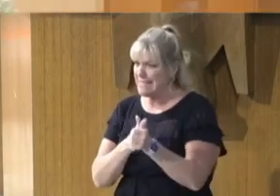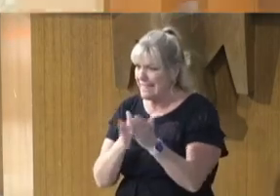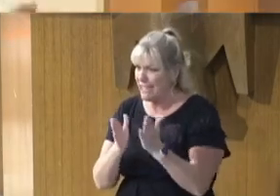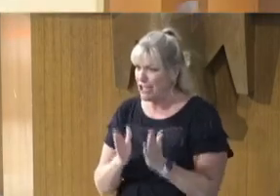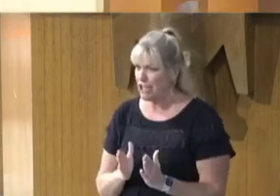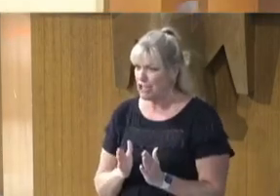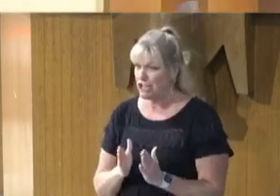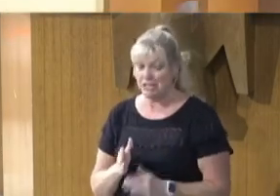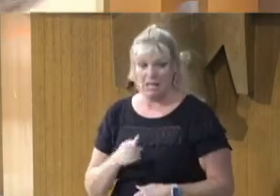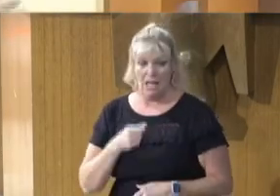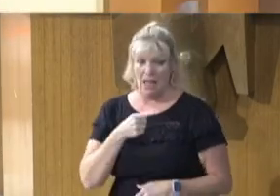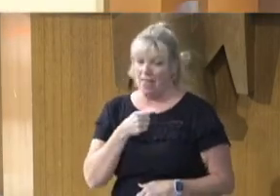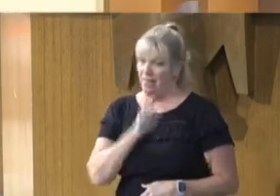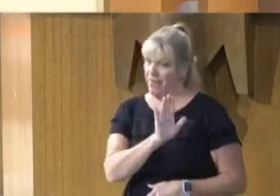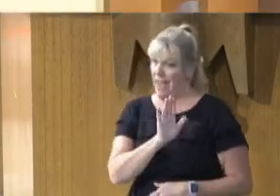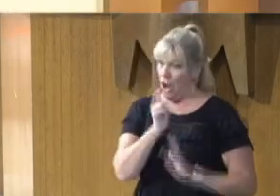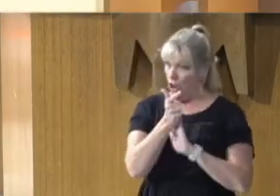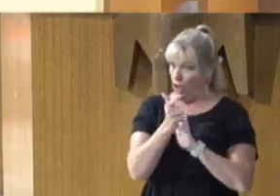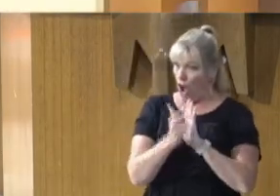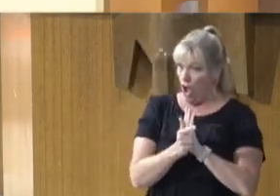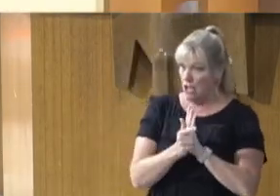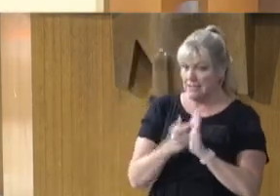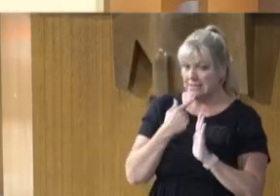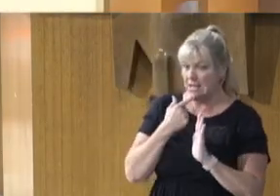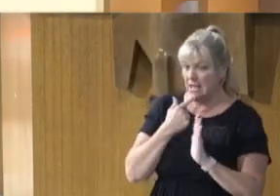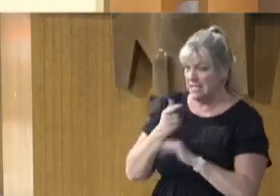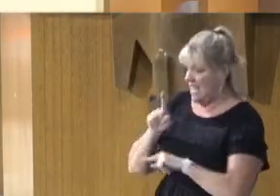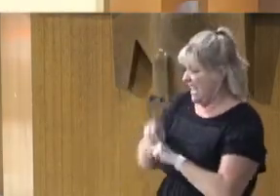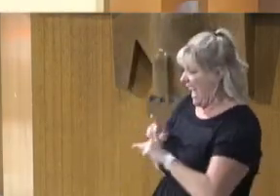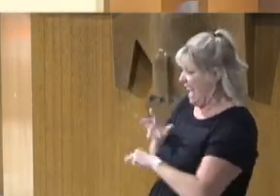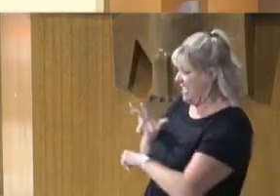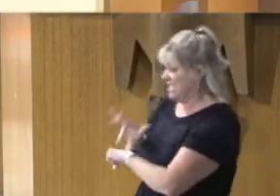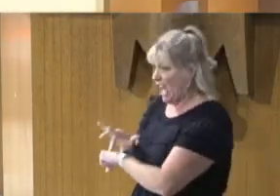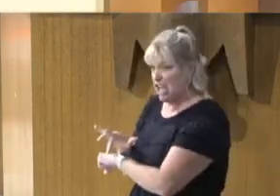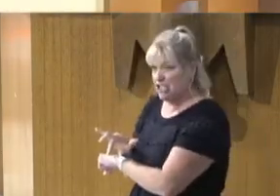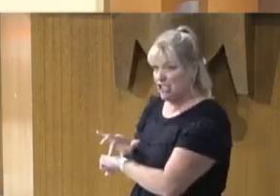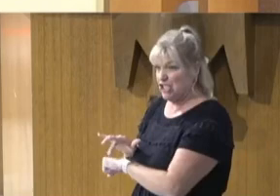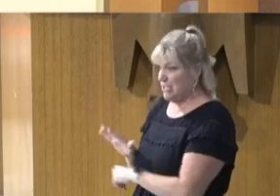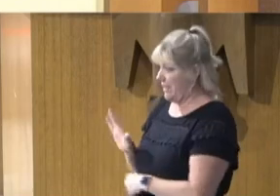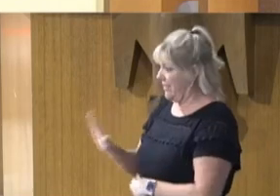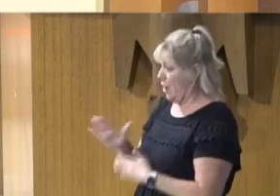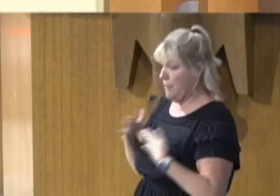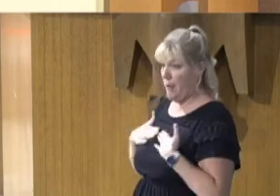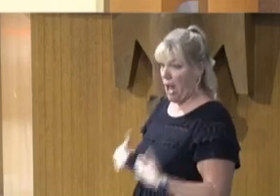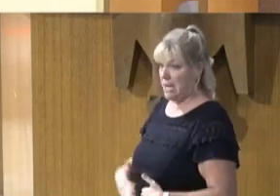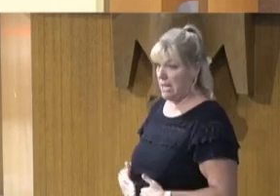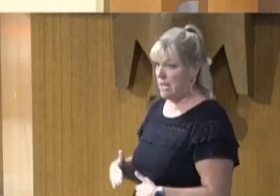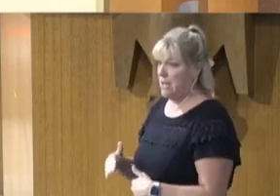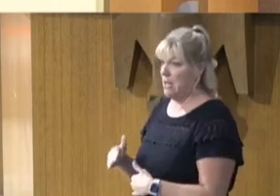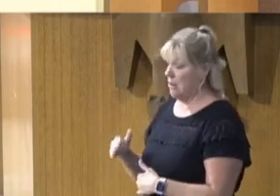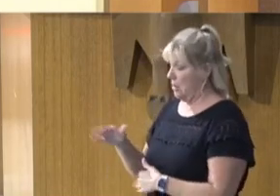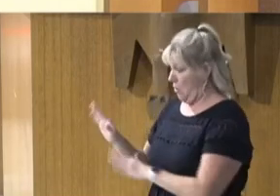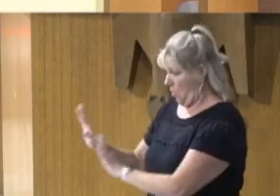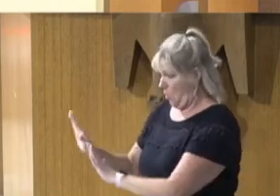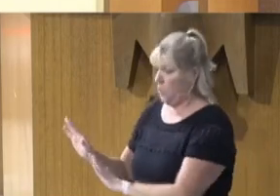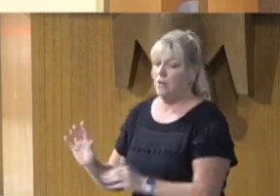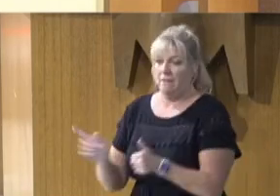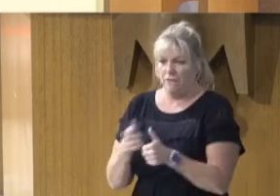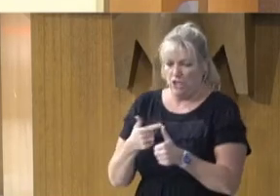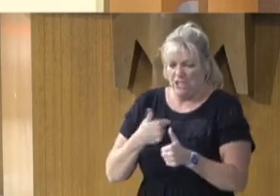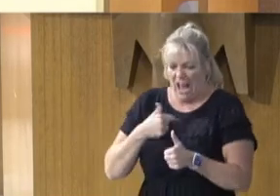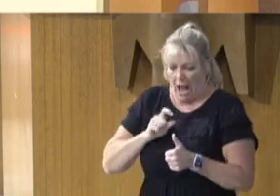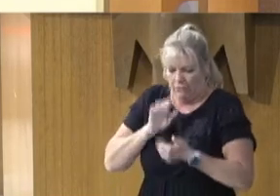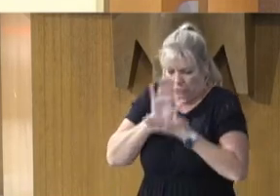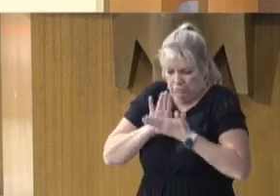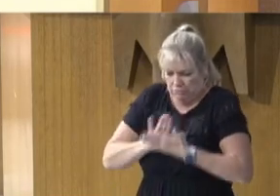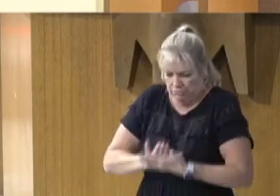could not touch a bloody or dead body without then ritually purifying themselves, because they would have